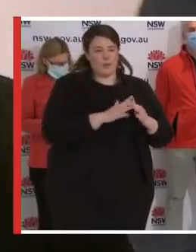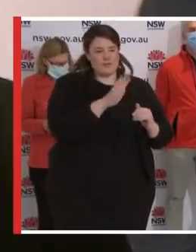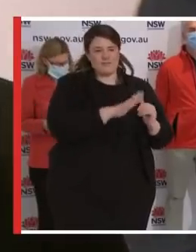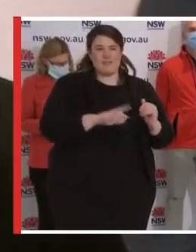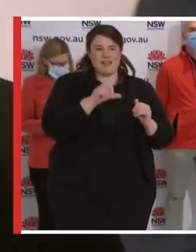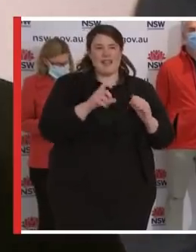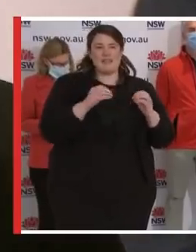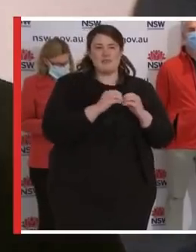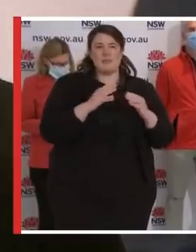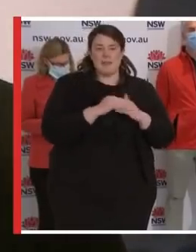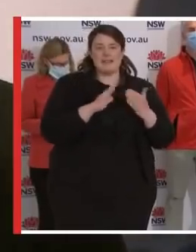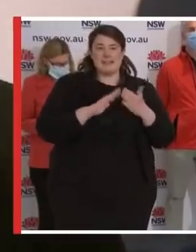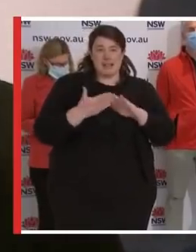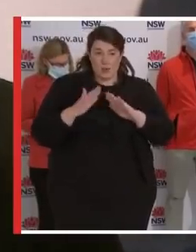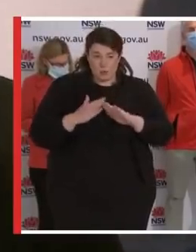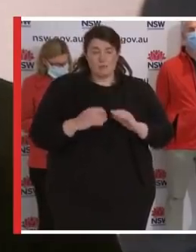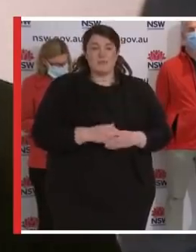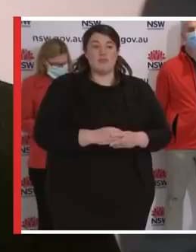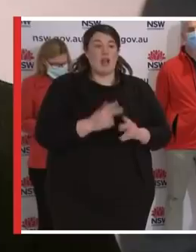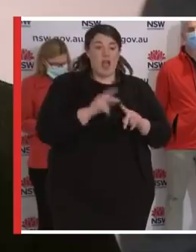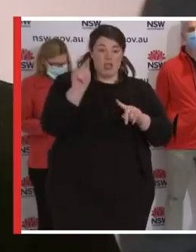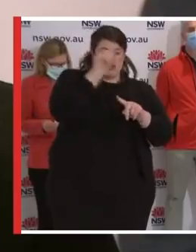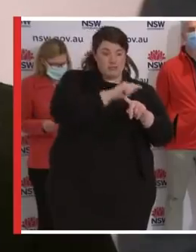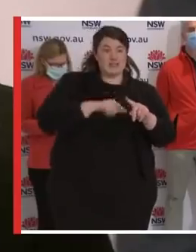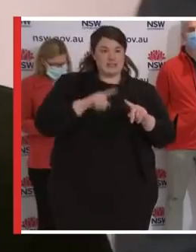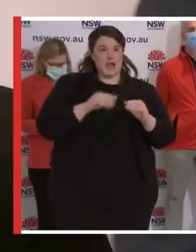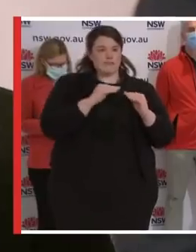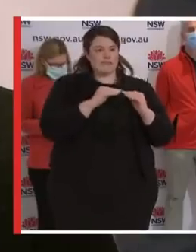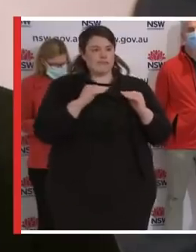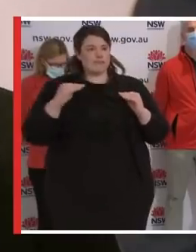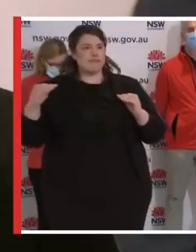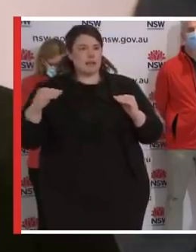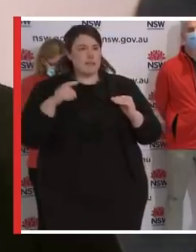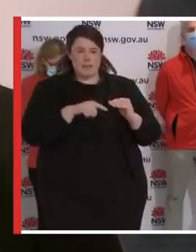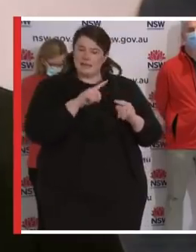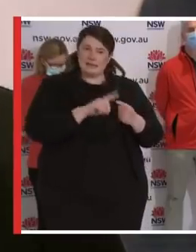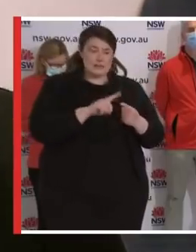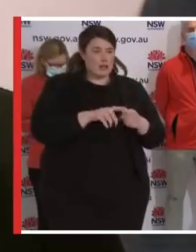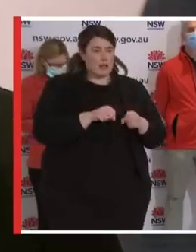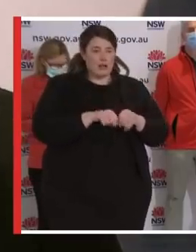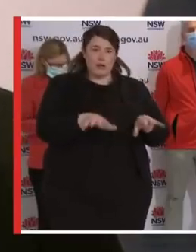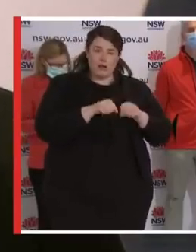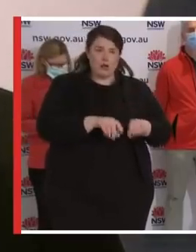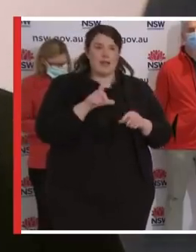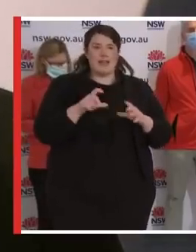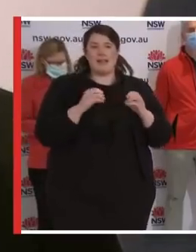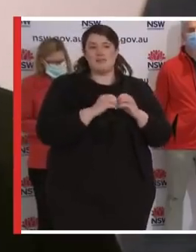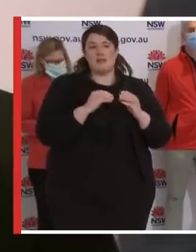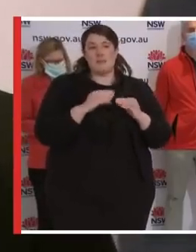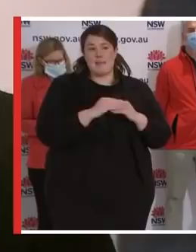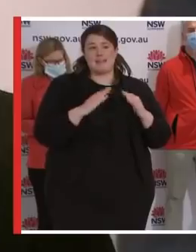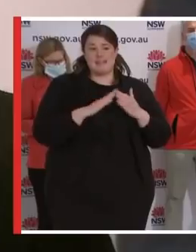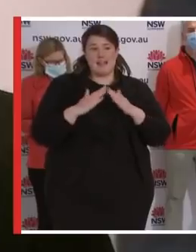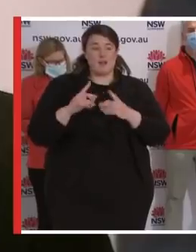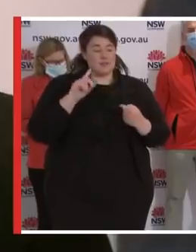some stabilisation in other local government areas, but that local government area is proving to demonstrate the virus is still